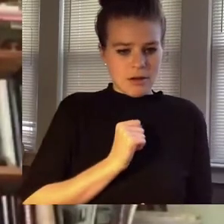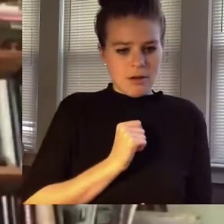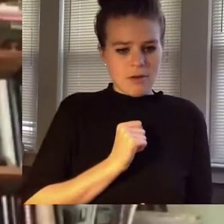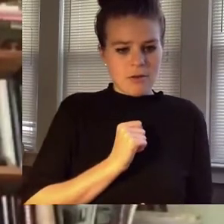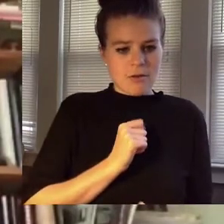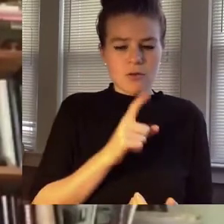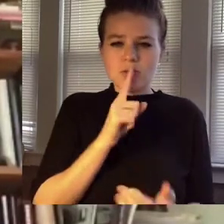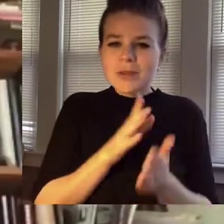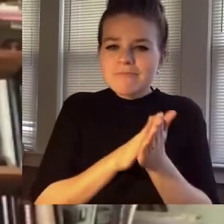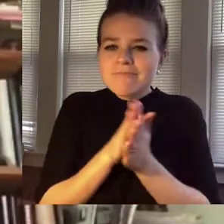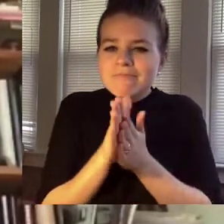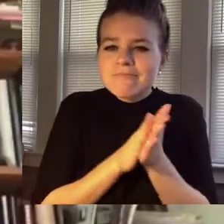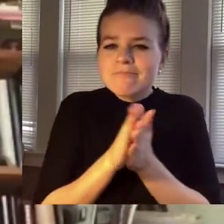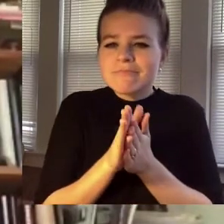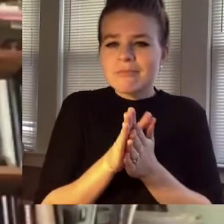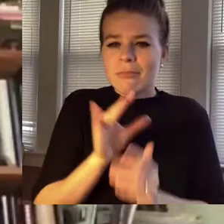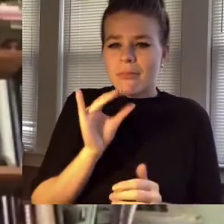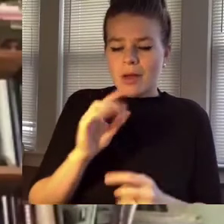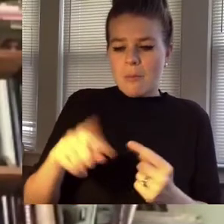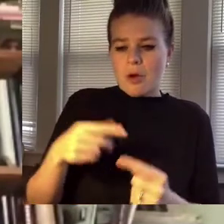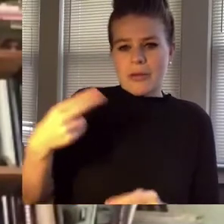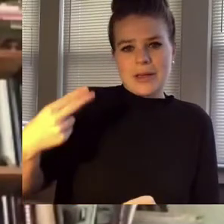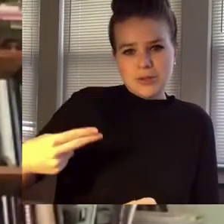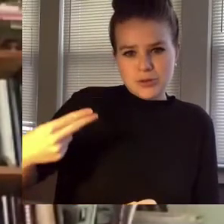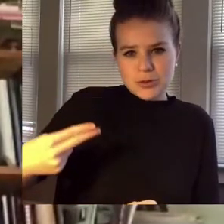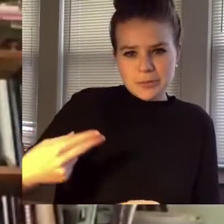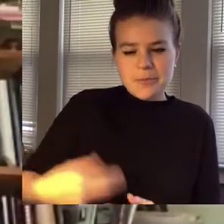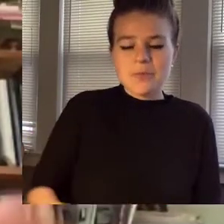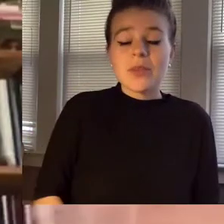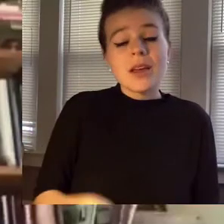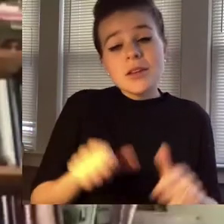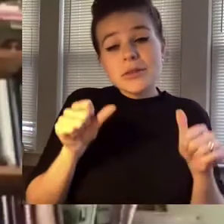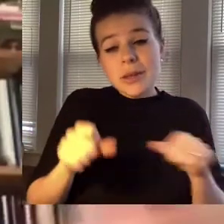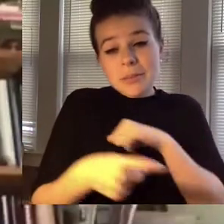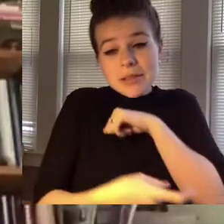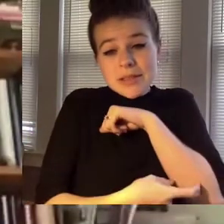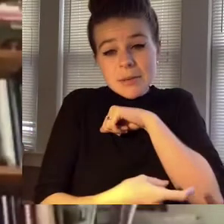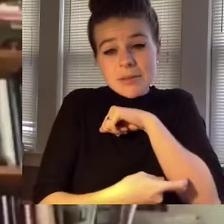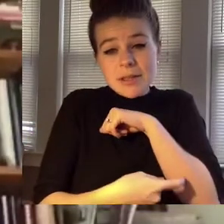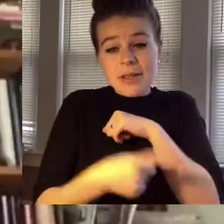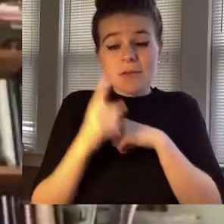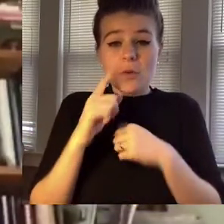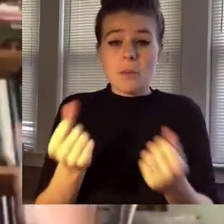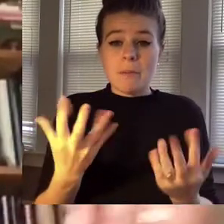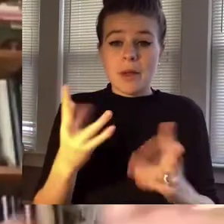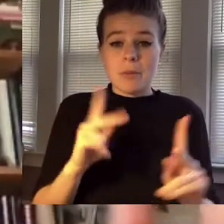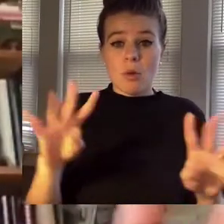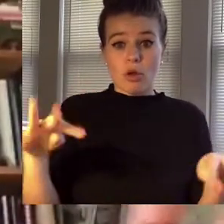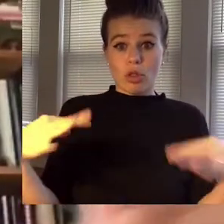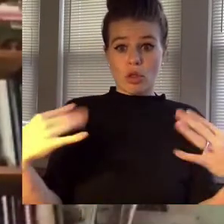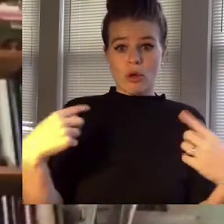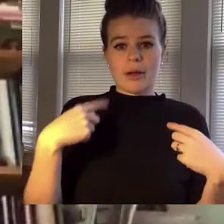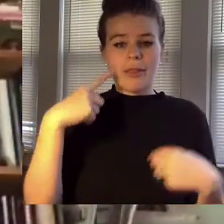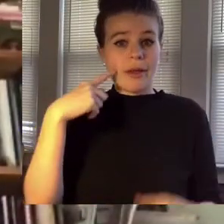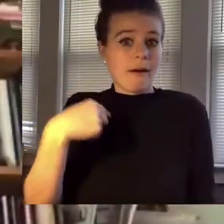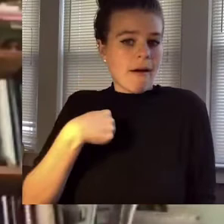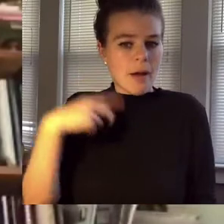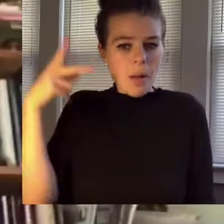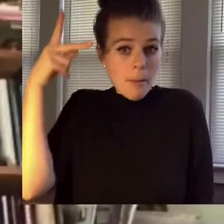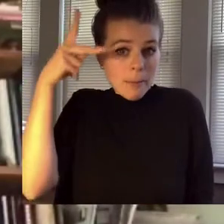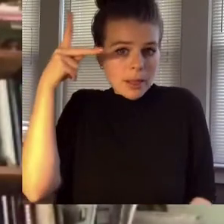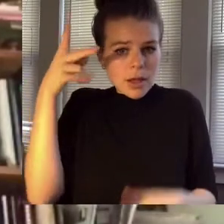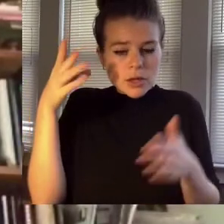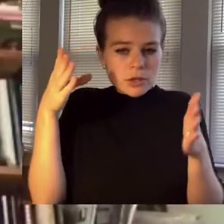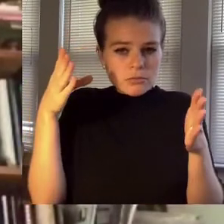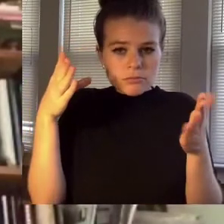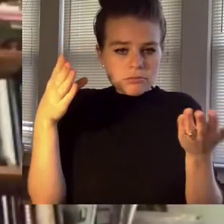that history. So it's tempting to think of me, I think for many people, to think of me as a political poet. And I